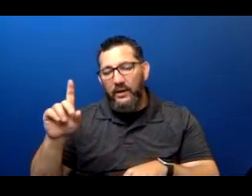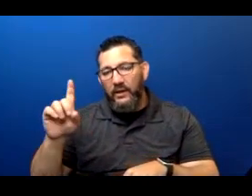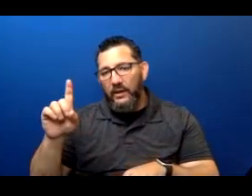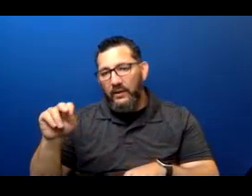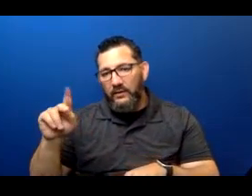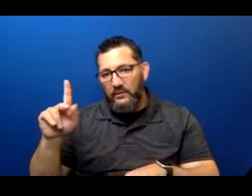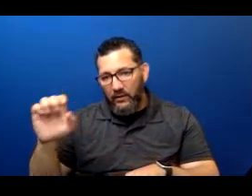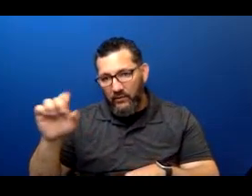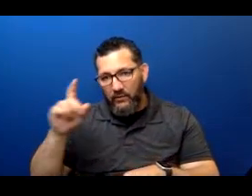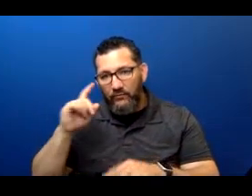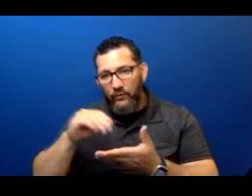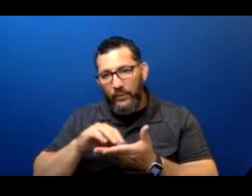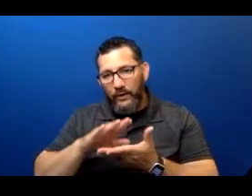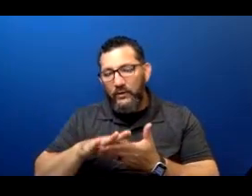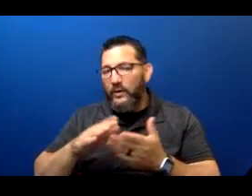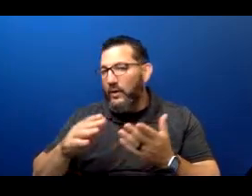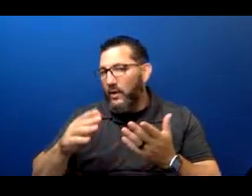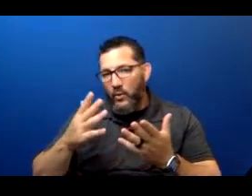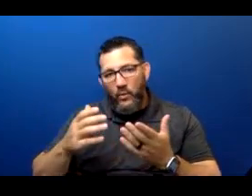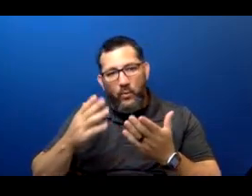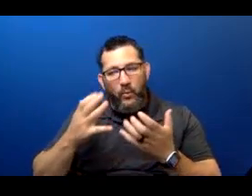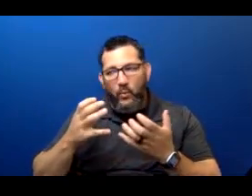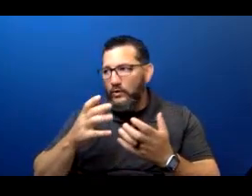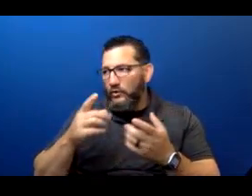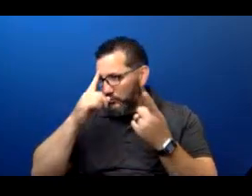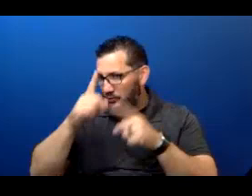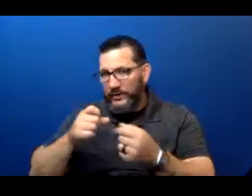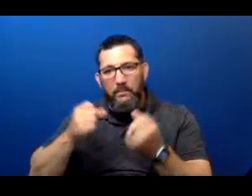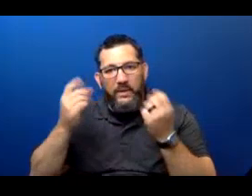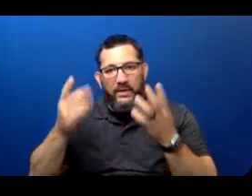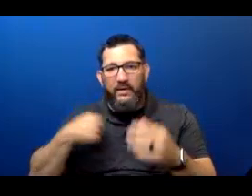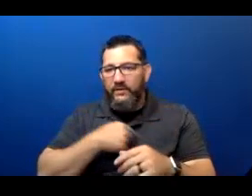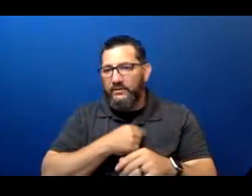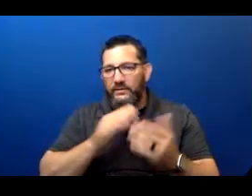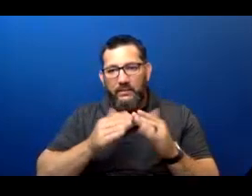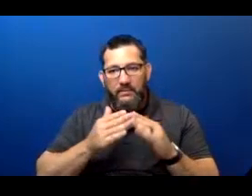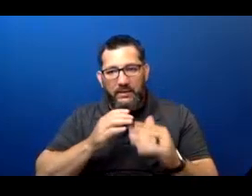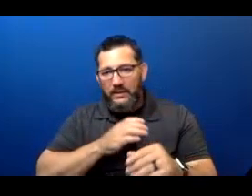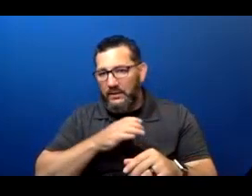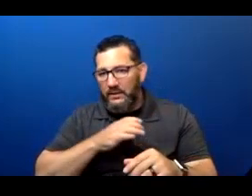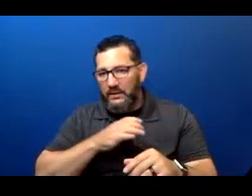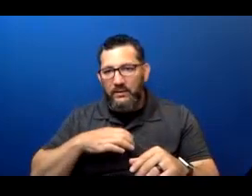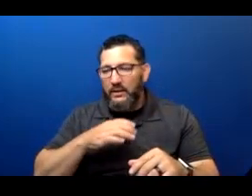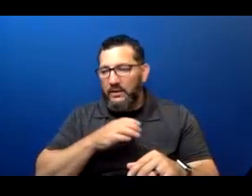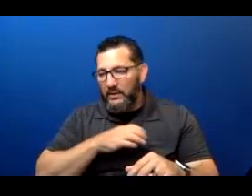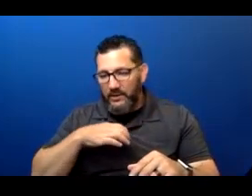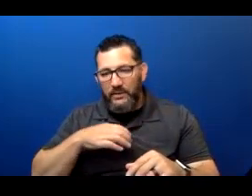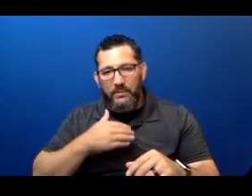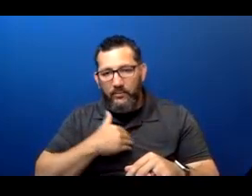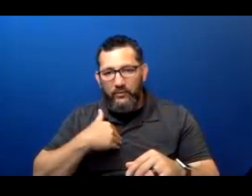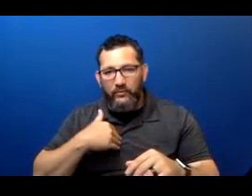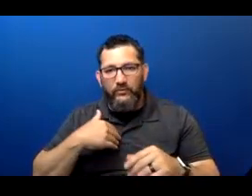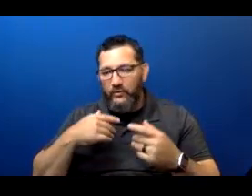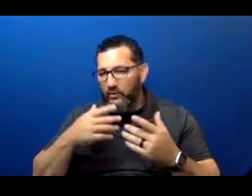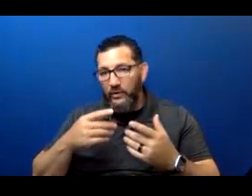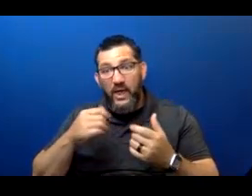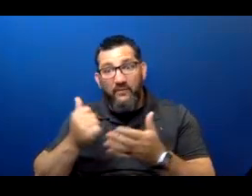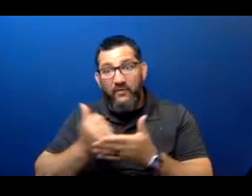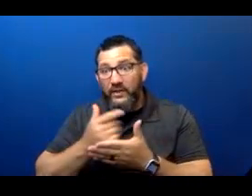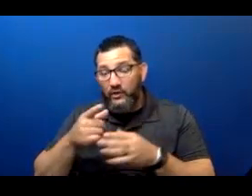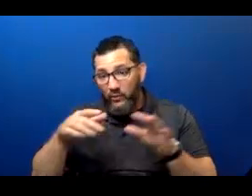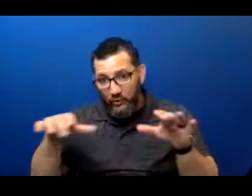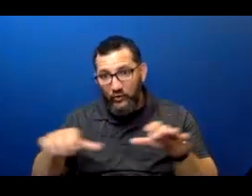from a lot of our advisory committee members. Ms. Dortch, we appreciate all that you do. And considering, the budget that